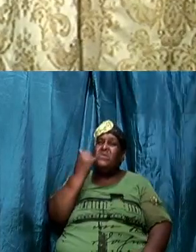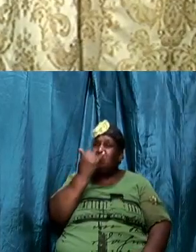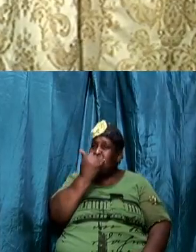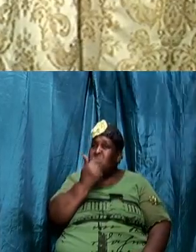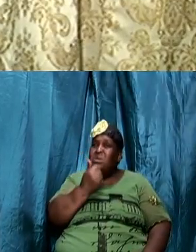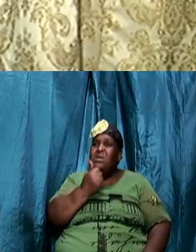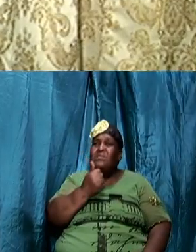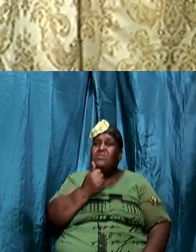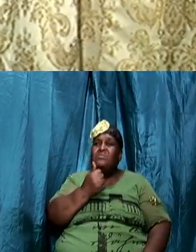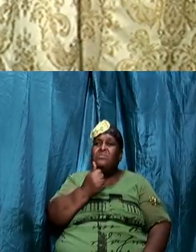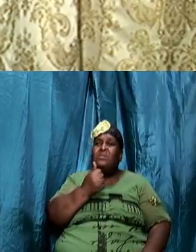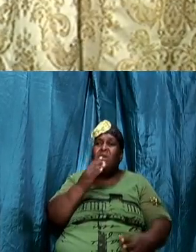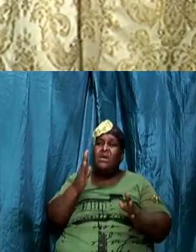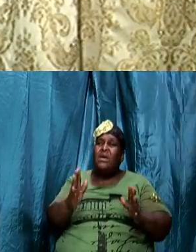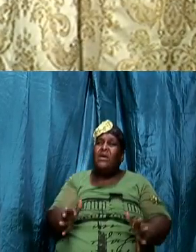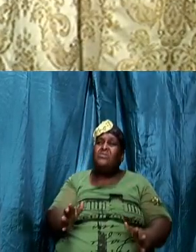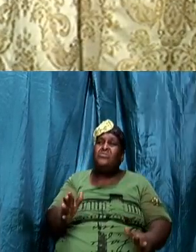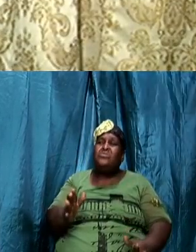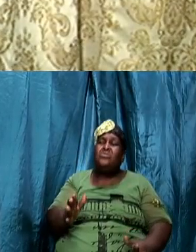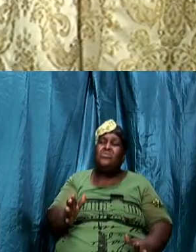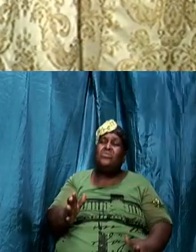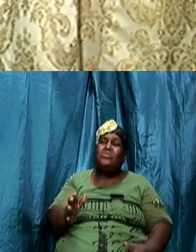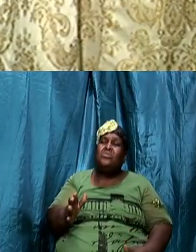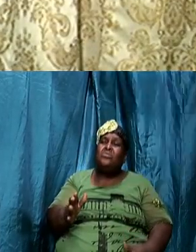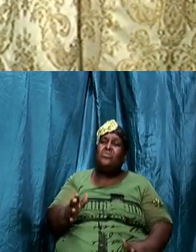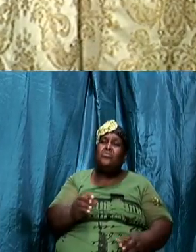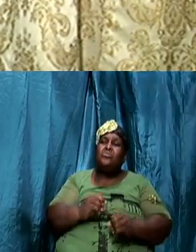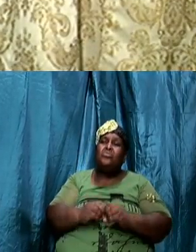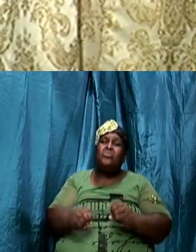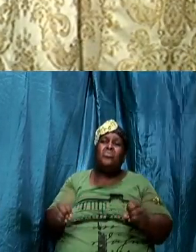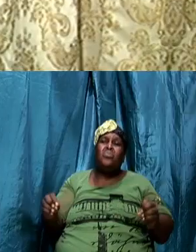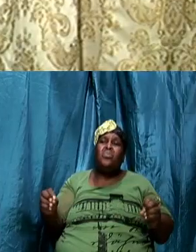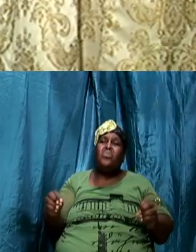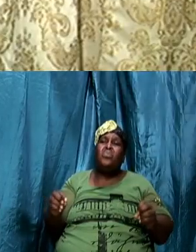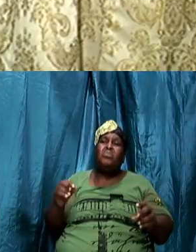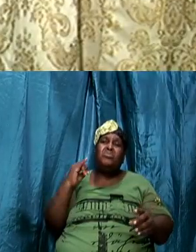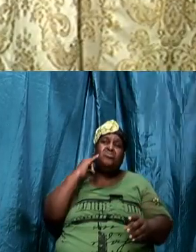God. They convinced Aaron